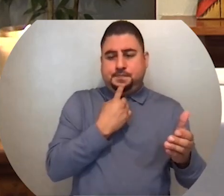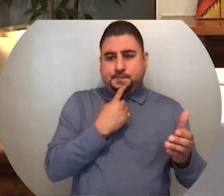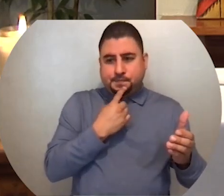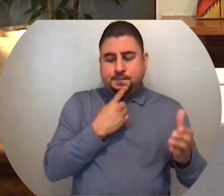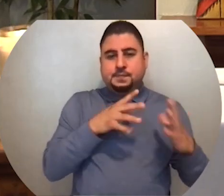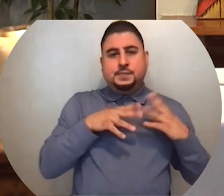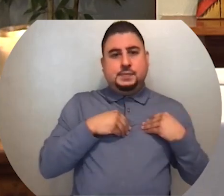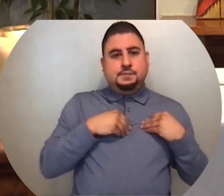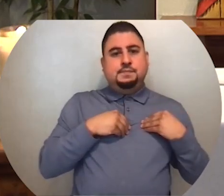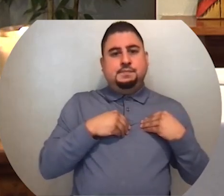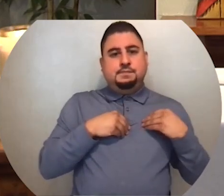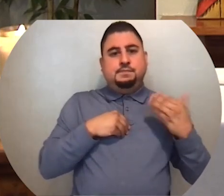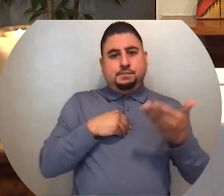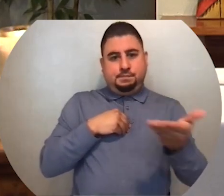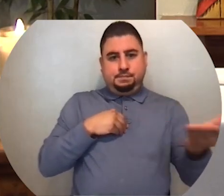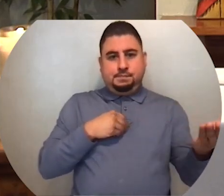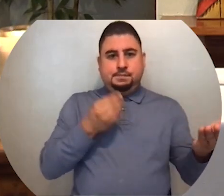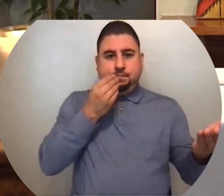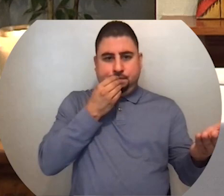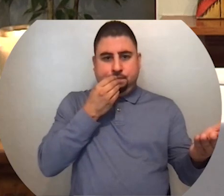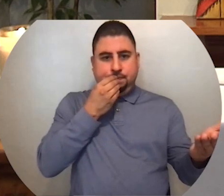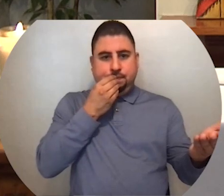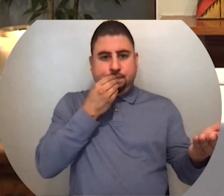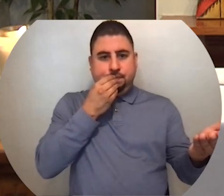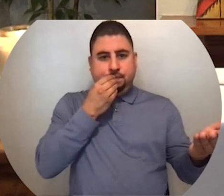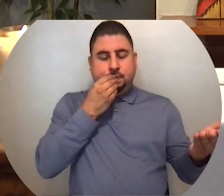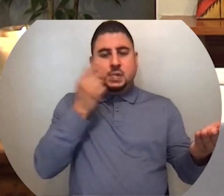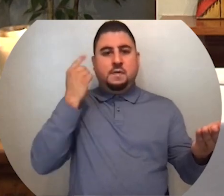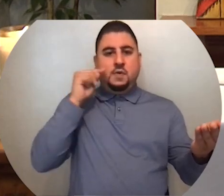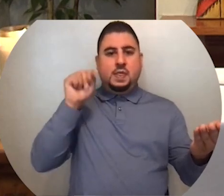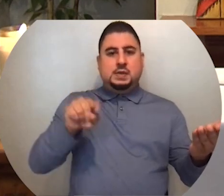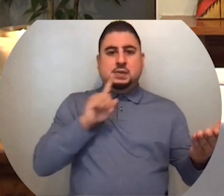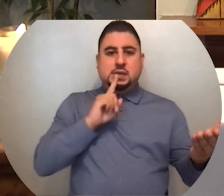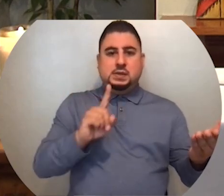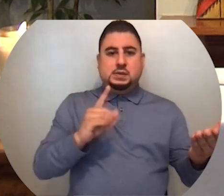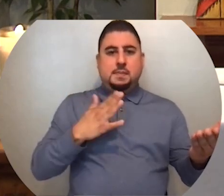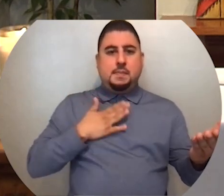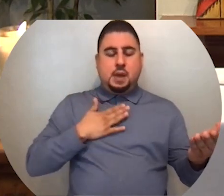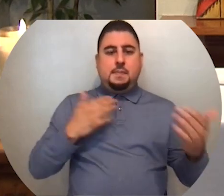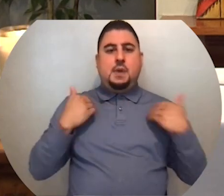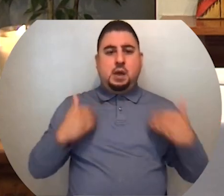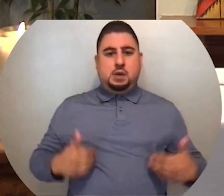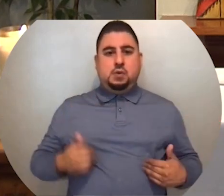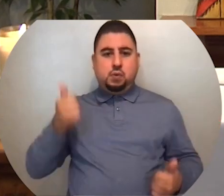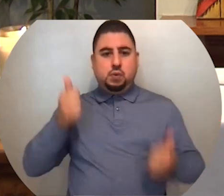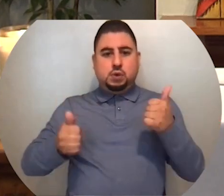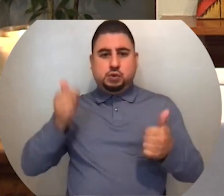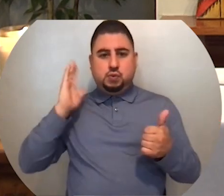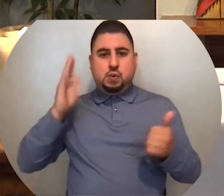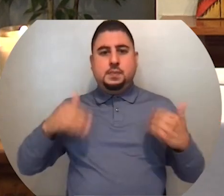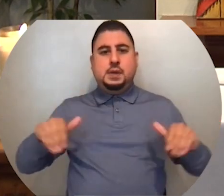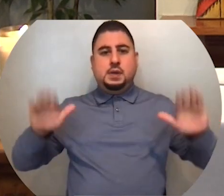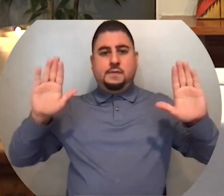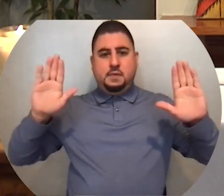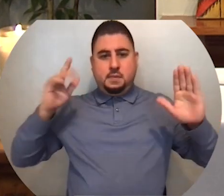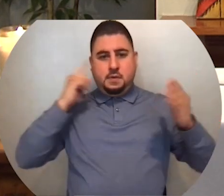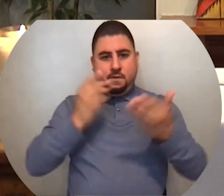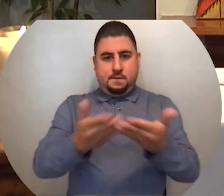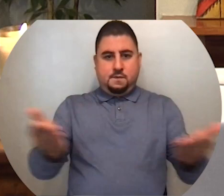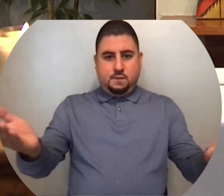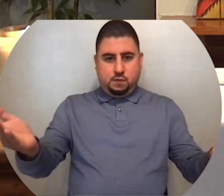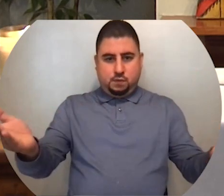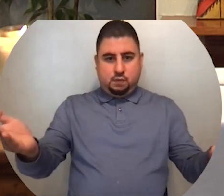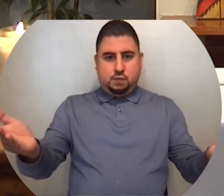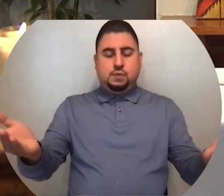this, all of you, and eat of it, for this is my body, which will be given